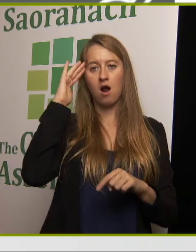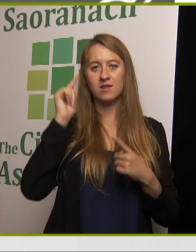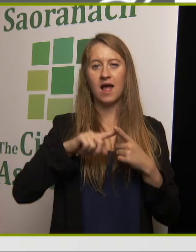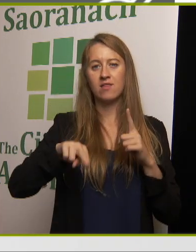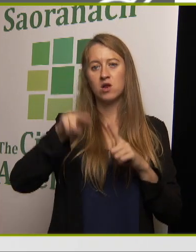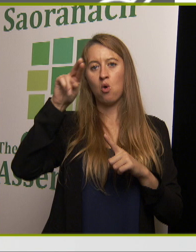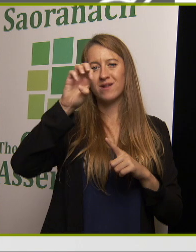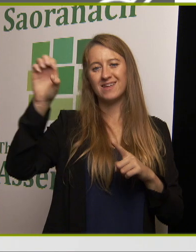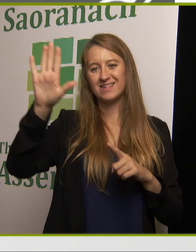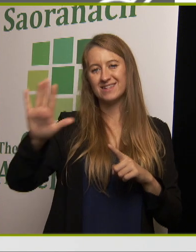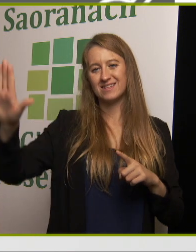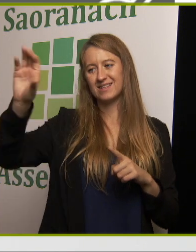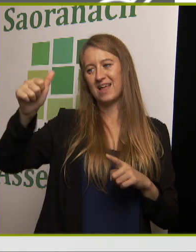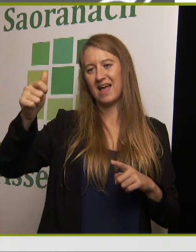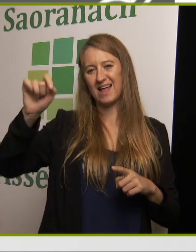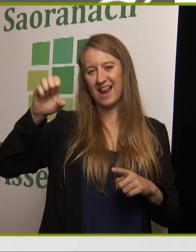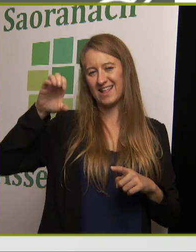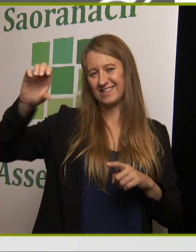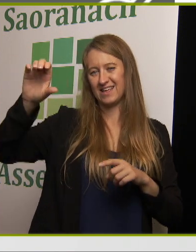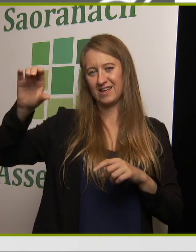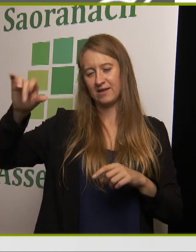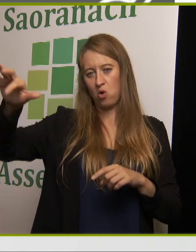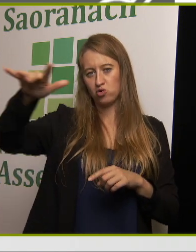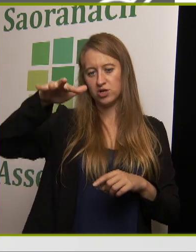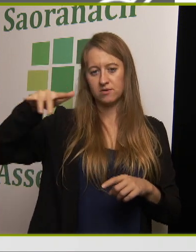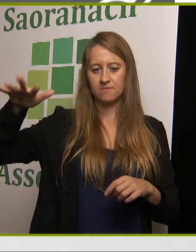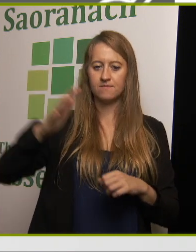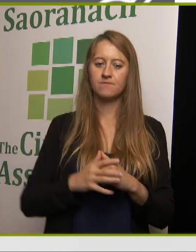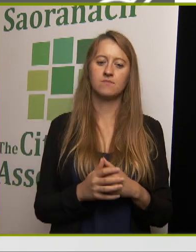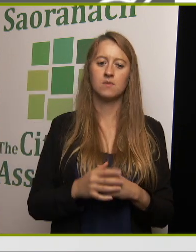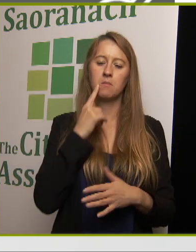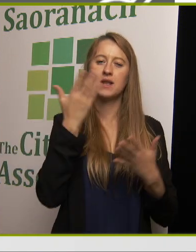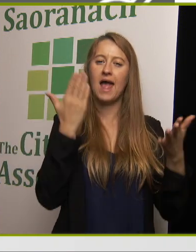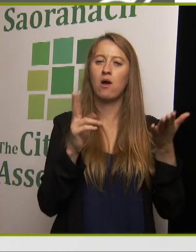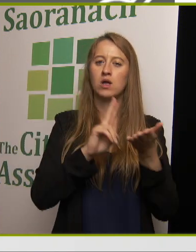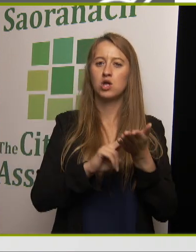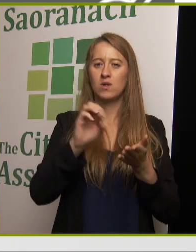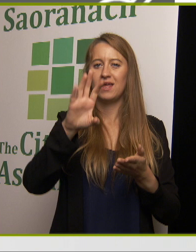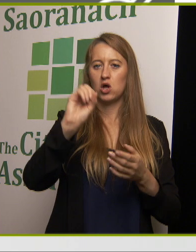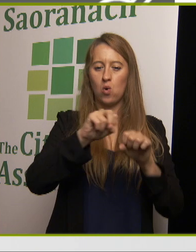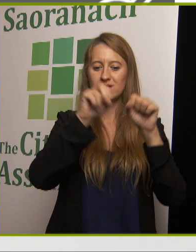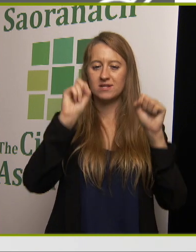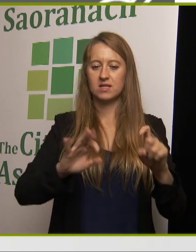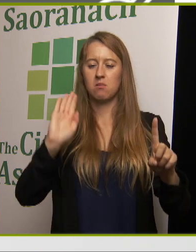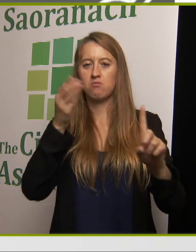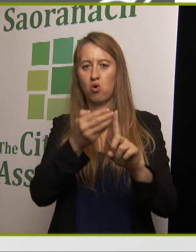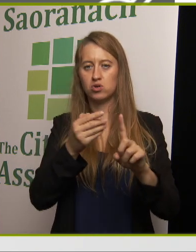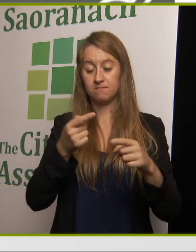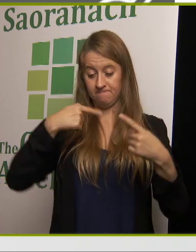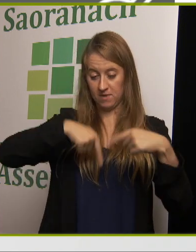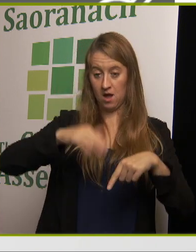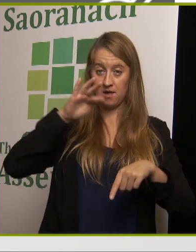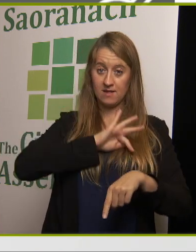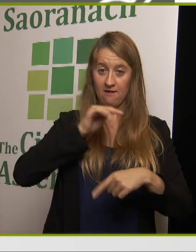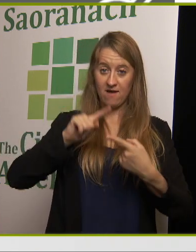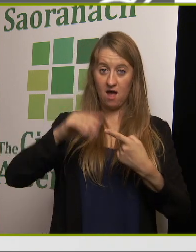One of the ways we assess it is we use this ecosystem-based approach, and we, along with all the other European Union member states, implement a